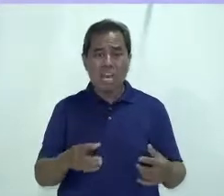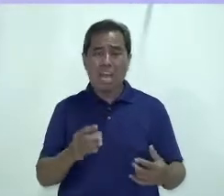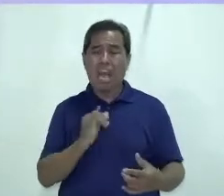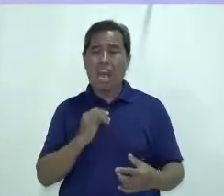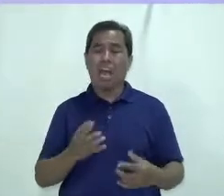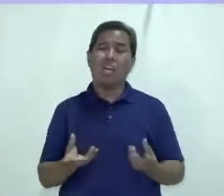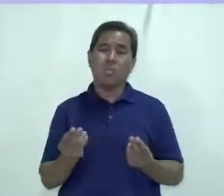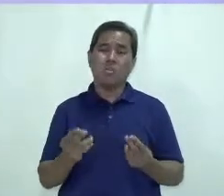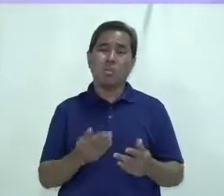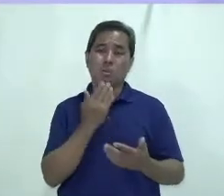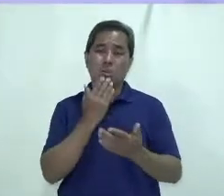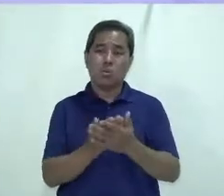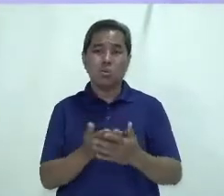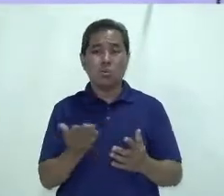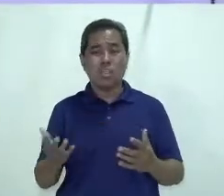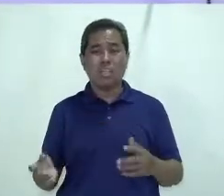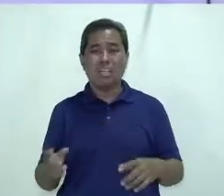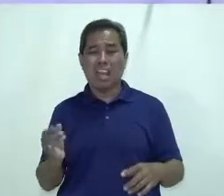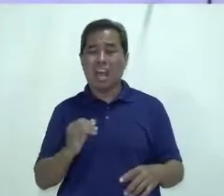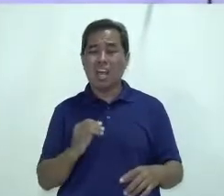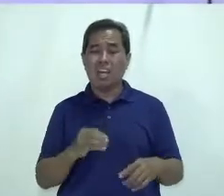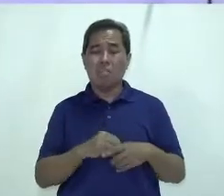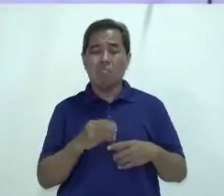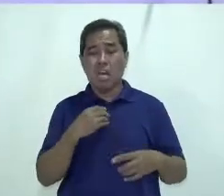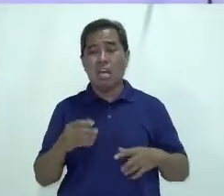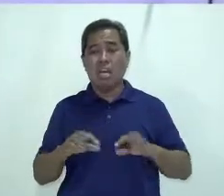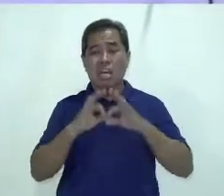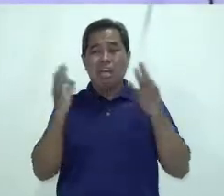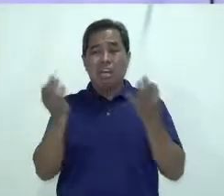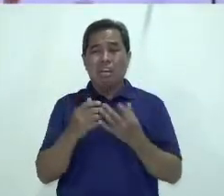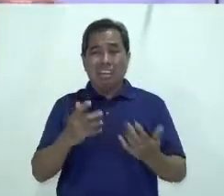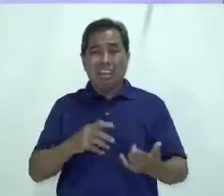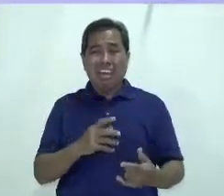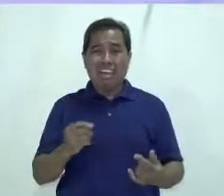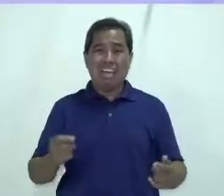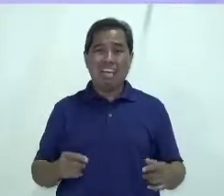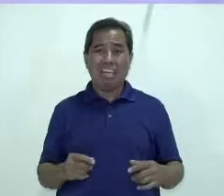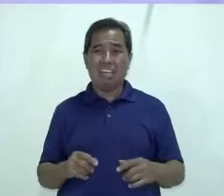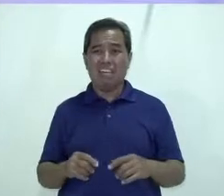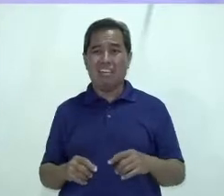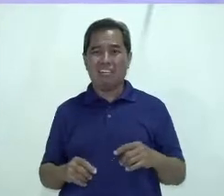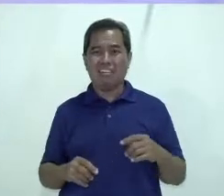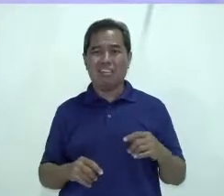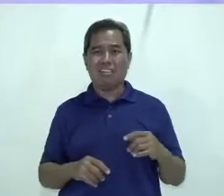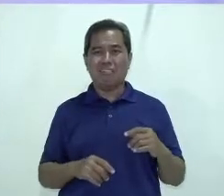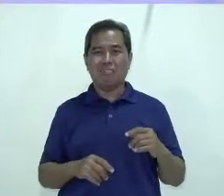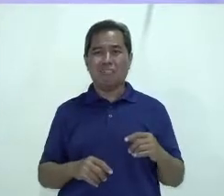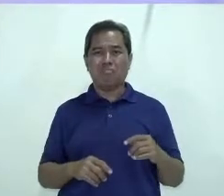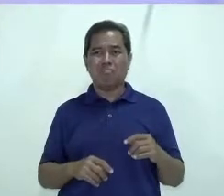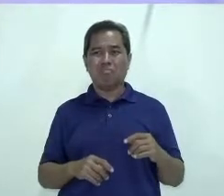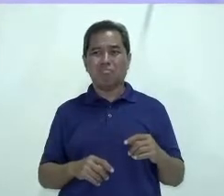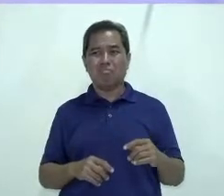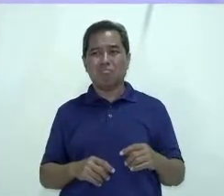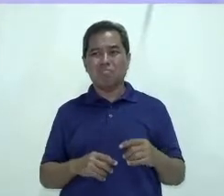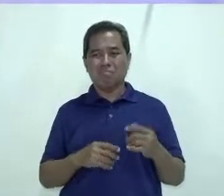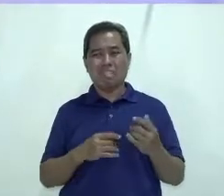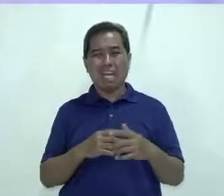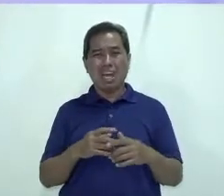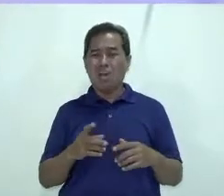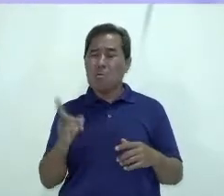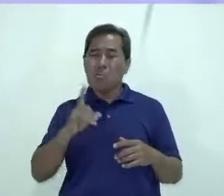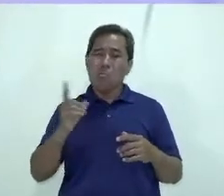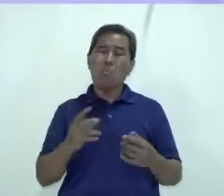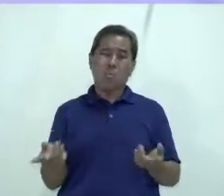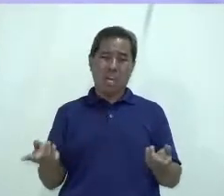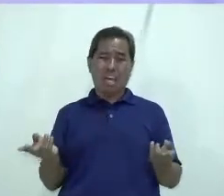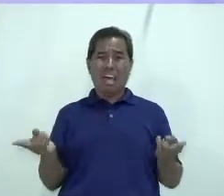at work or with my family, but all of a sudden, all hell breaks loose. And it feels like, Lord,